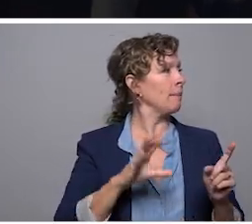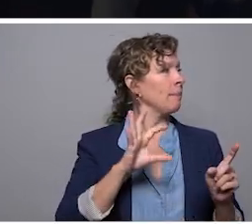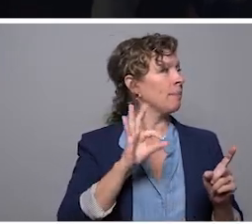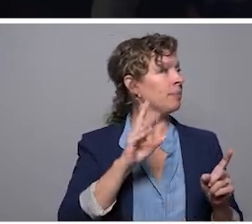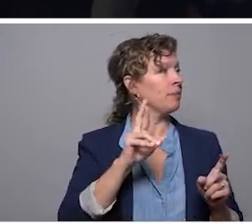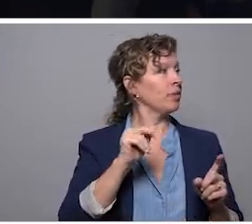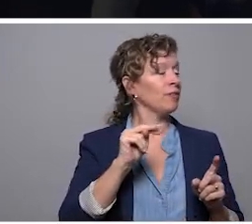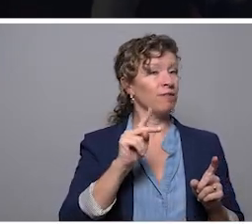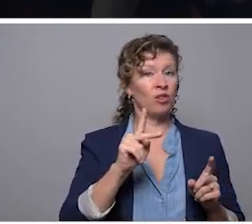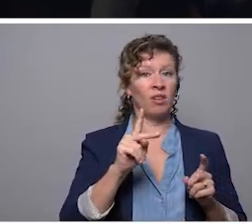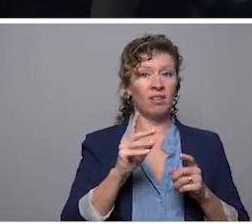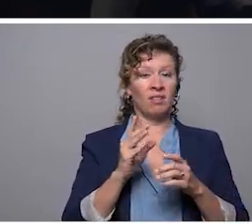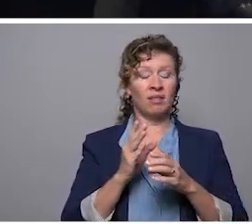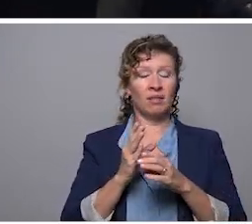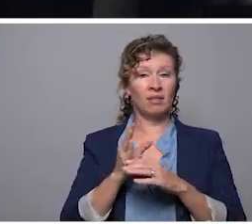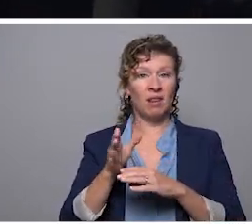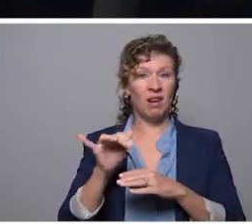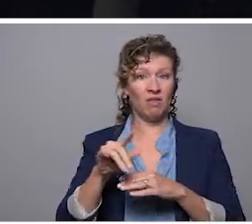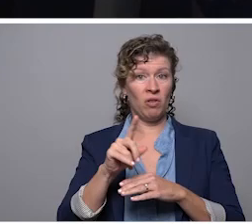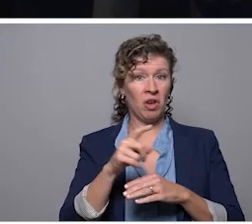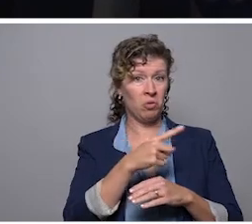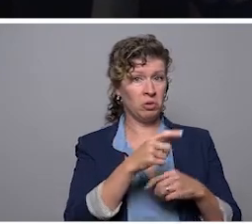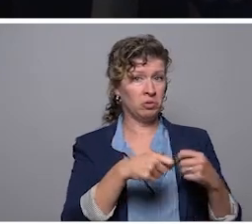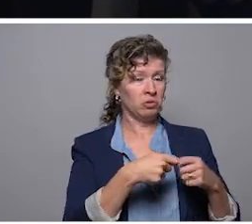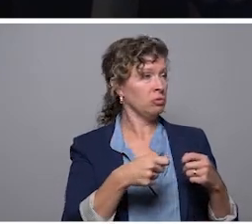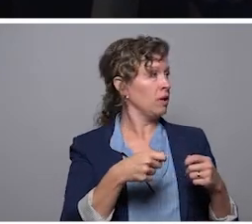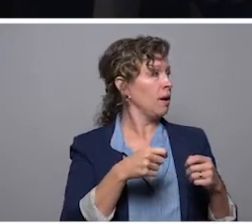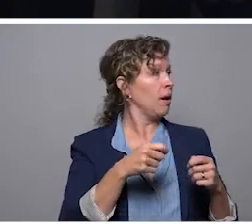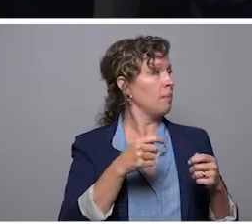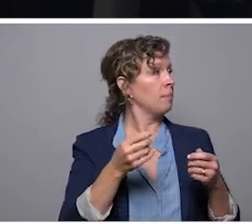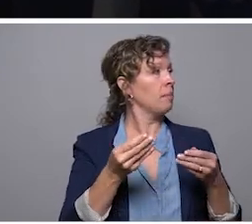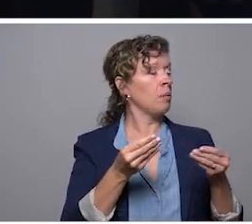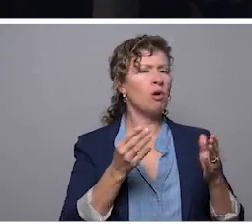puedes traducir traducir en español clo claro